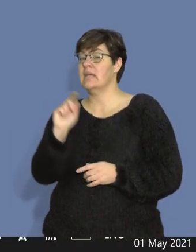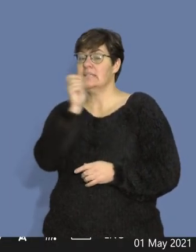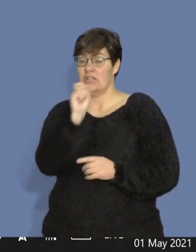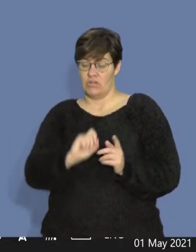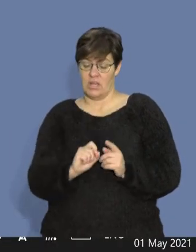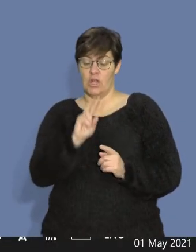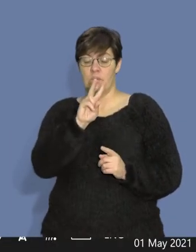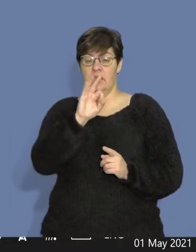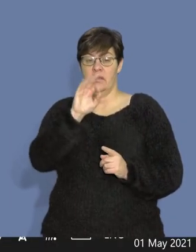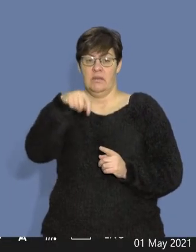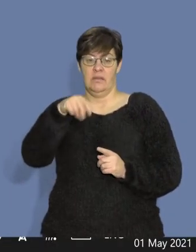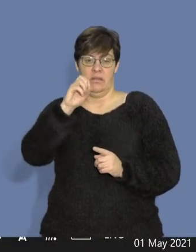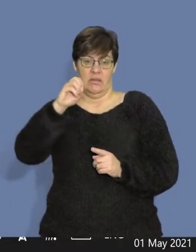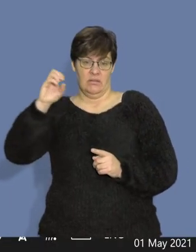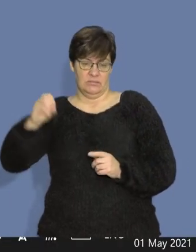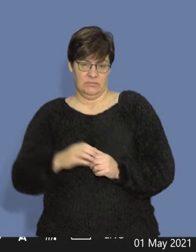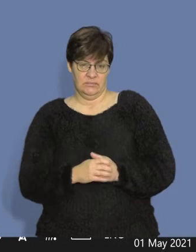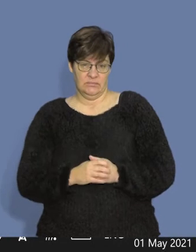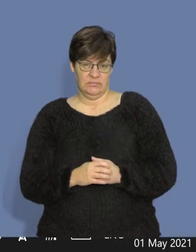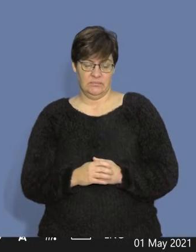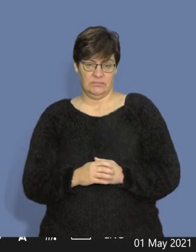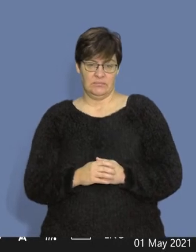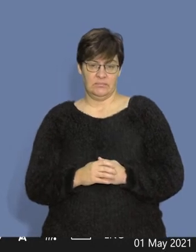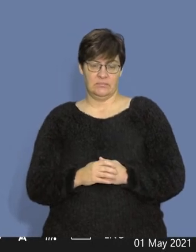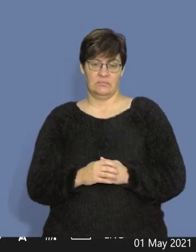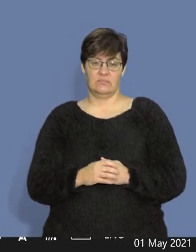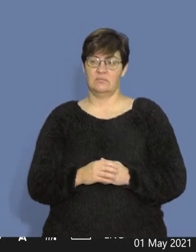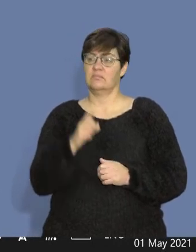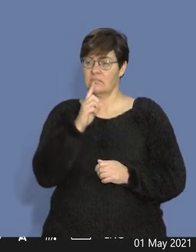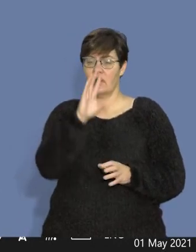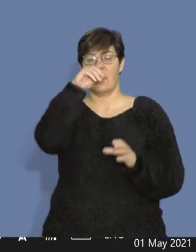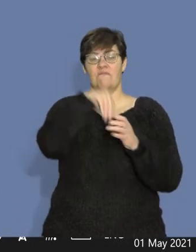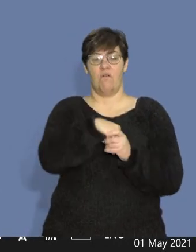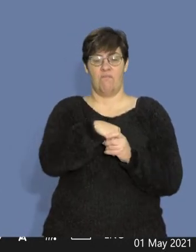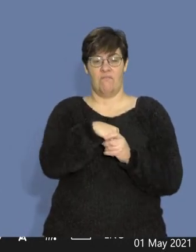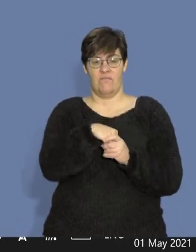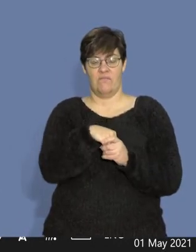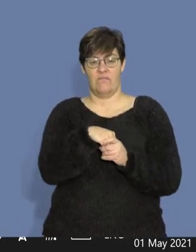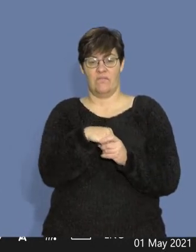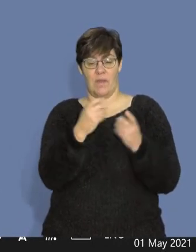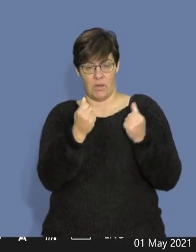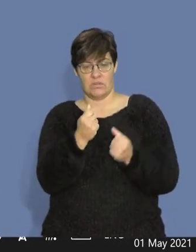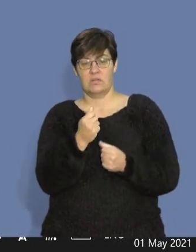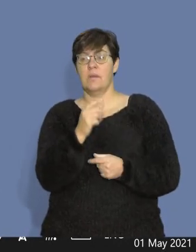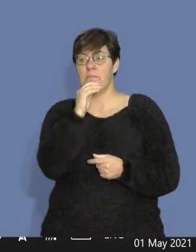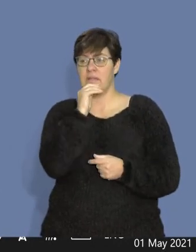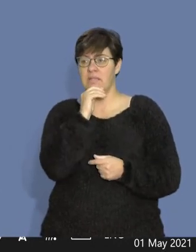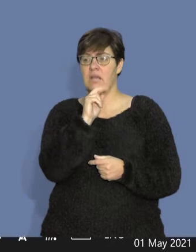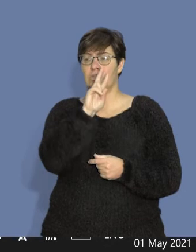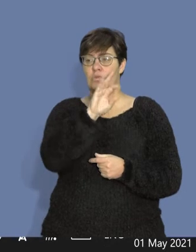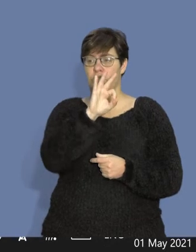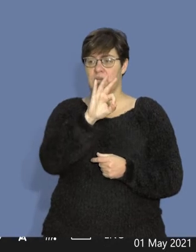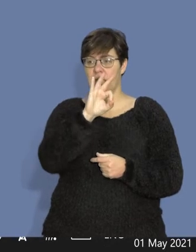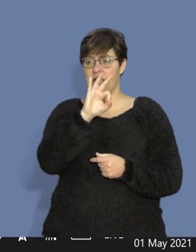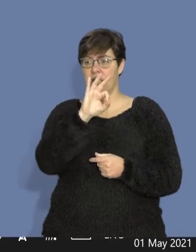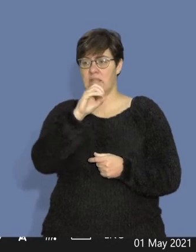take our stationery amount of 23,000, 23,000 is the inclusive amount times 15